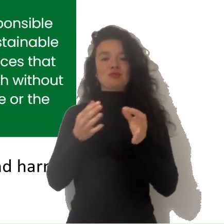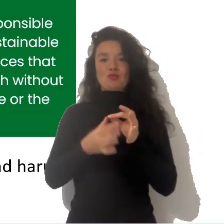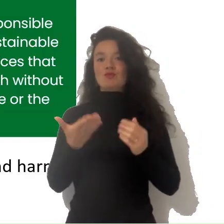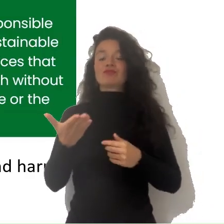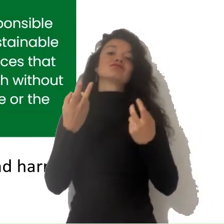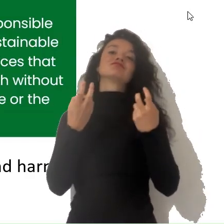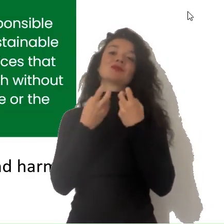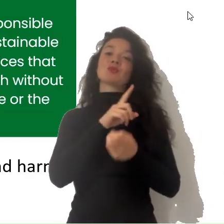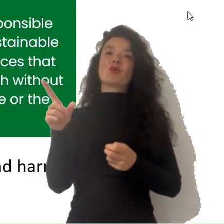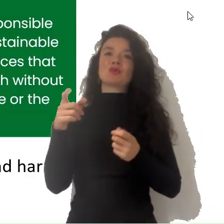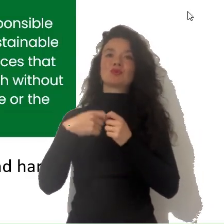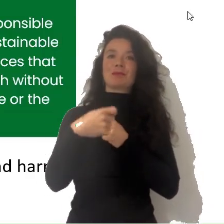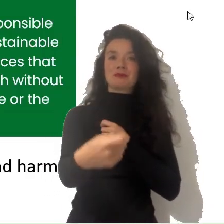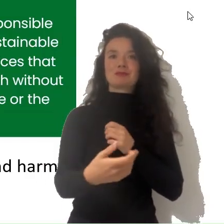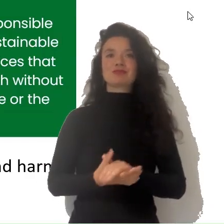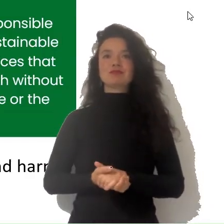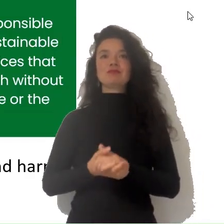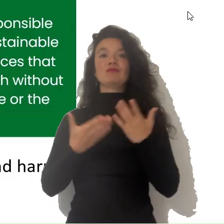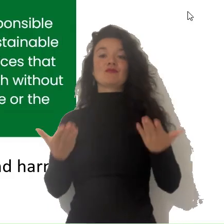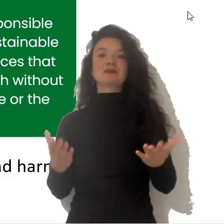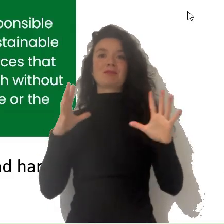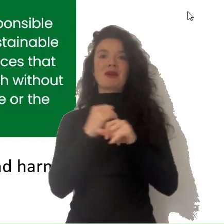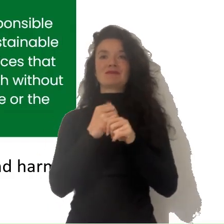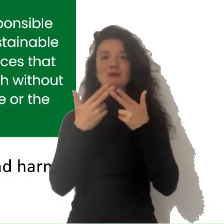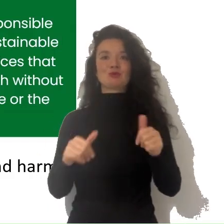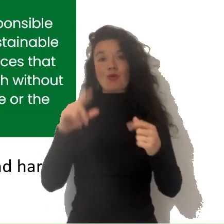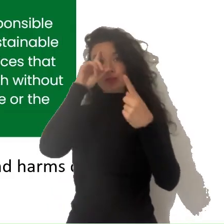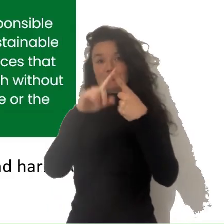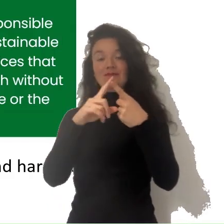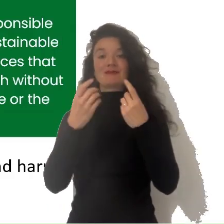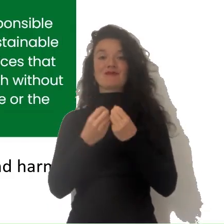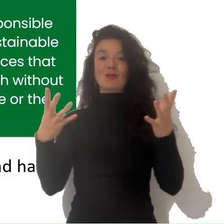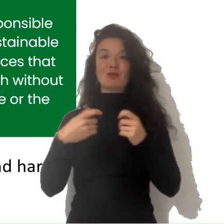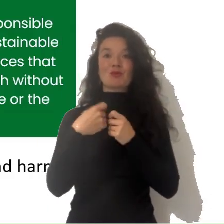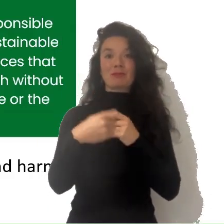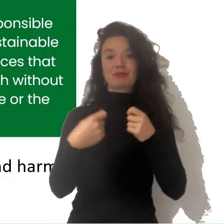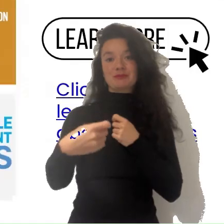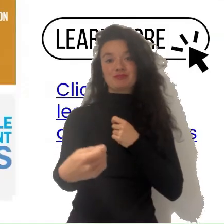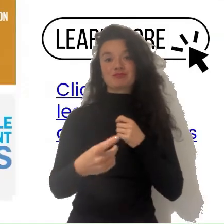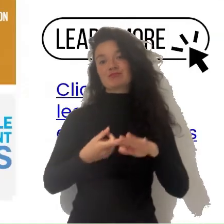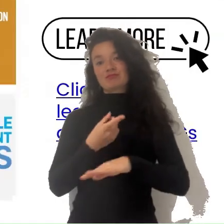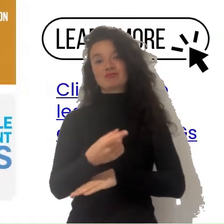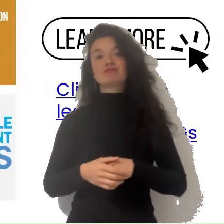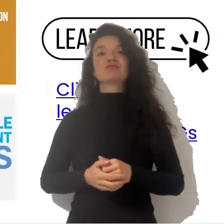this example here is an unsustainable example.